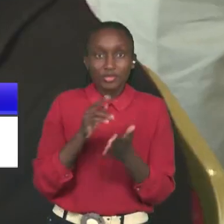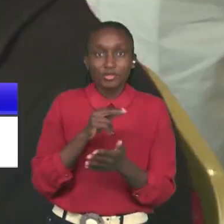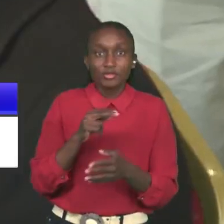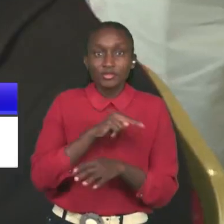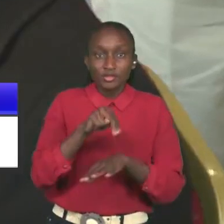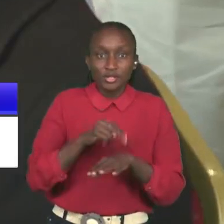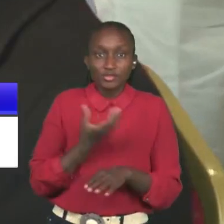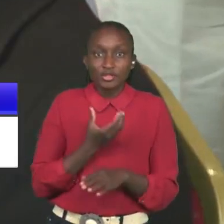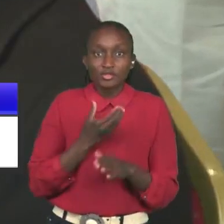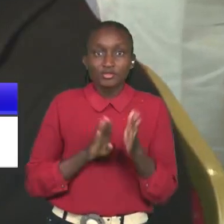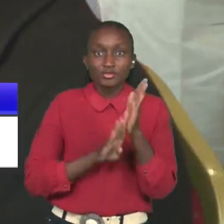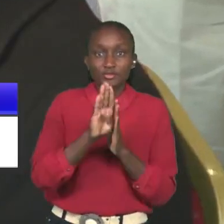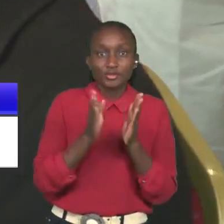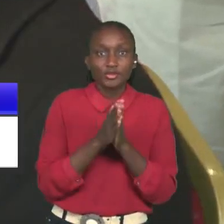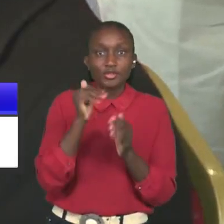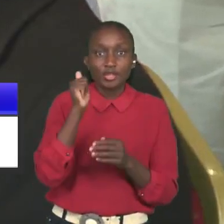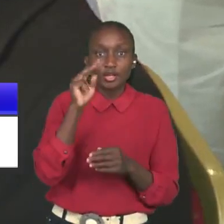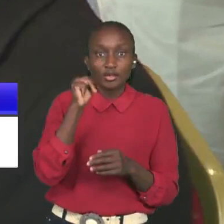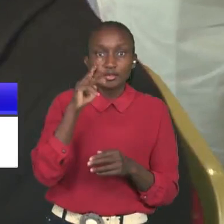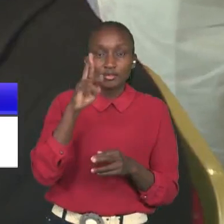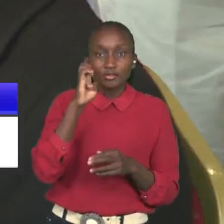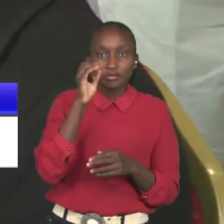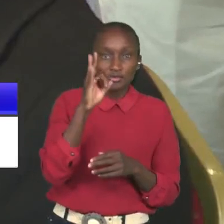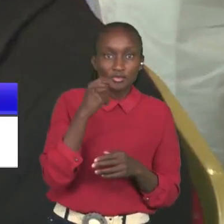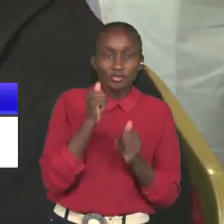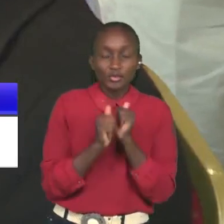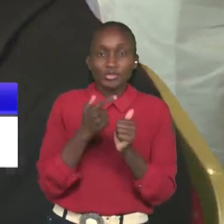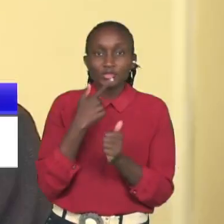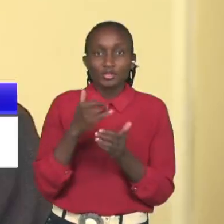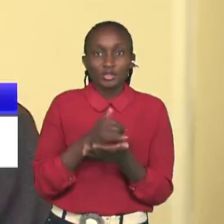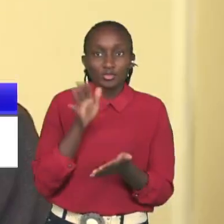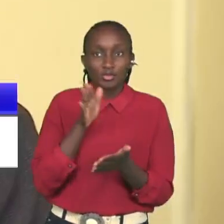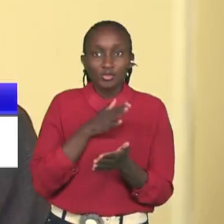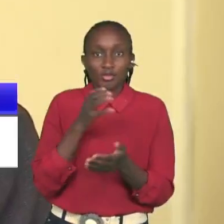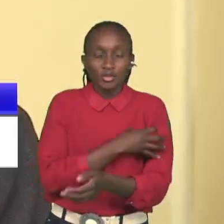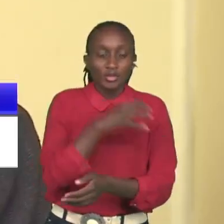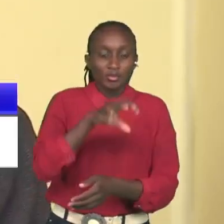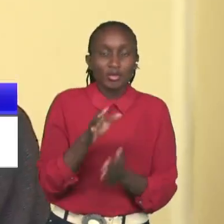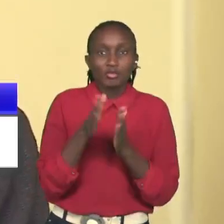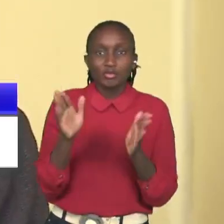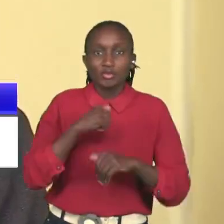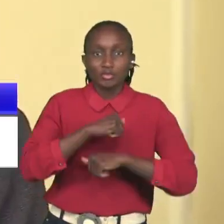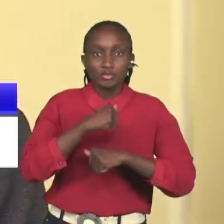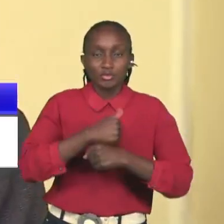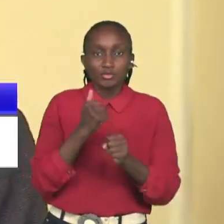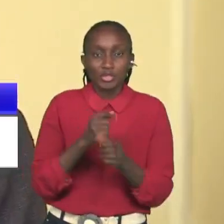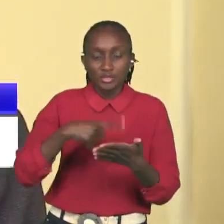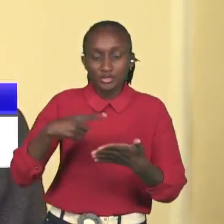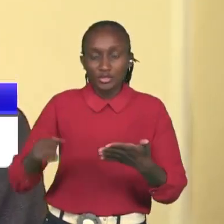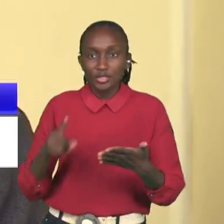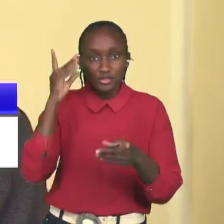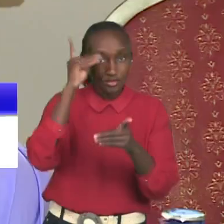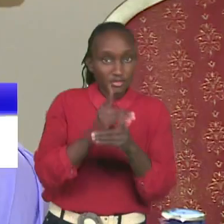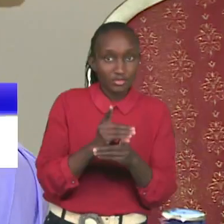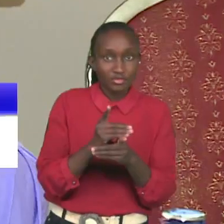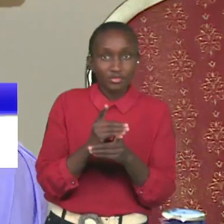Population Development and AMREF Kenya, which noted that women should be empowered more in order to make the right family planning decisions